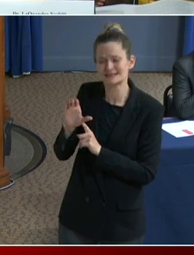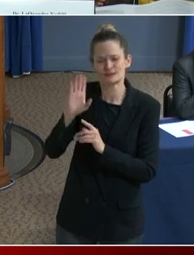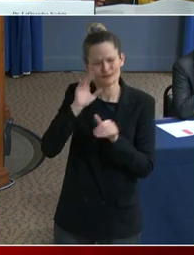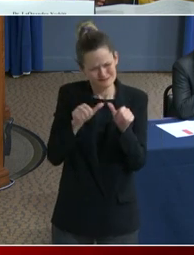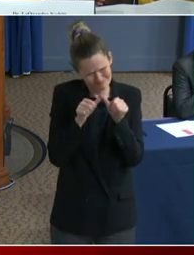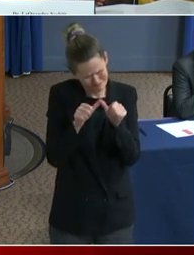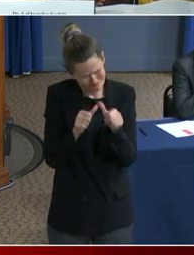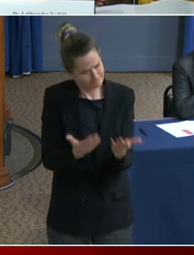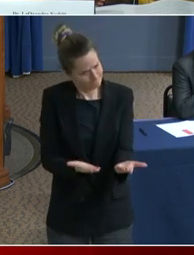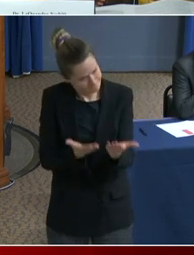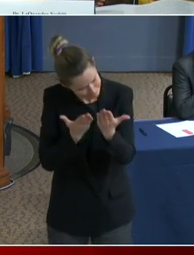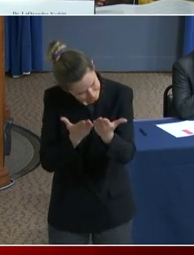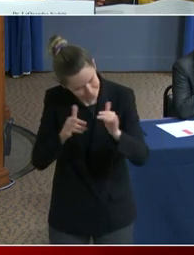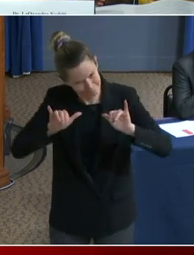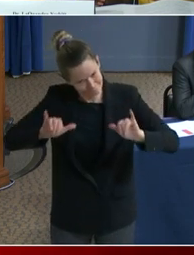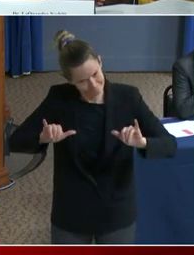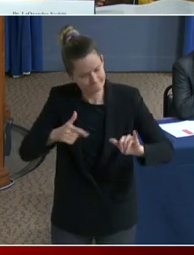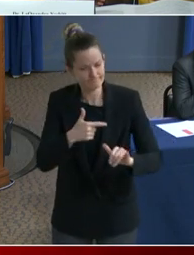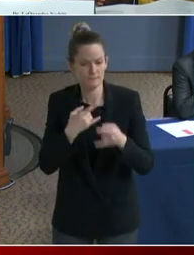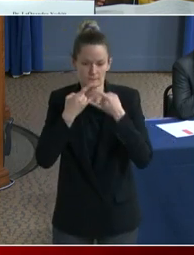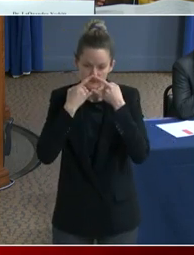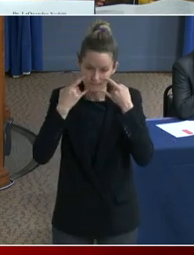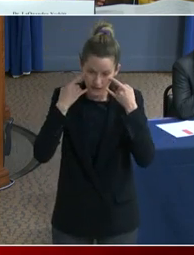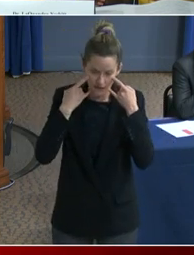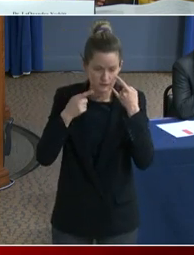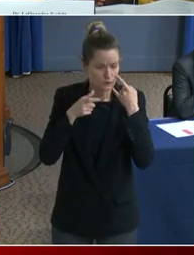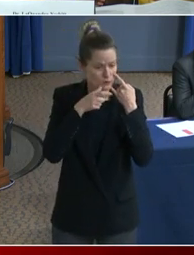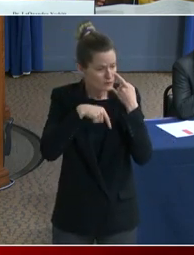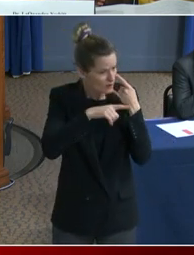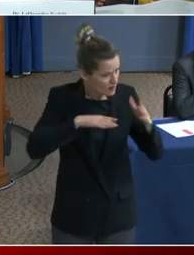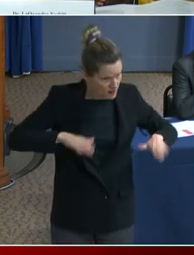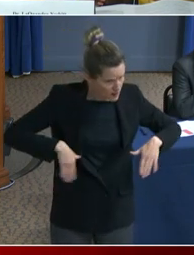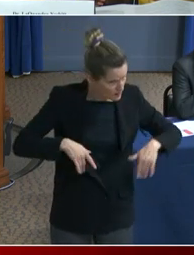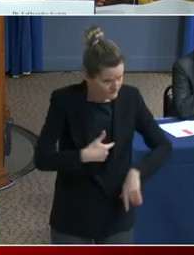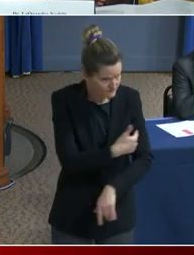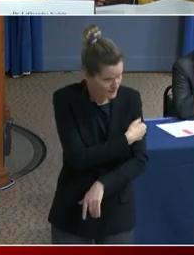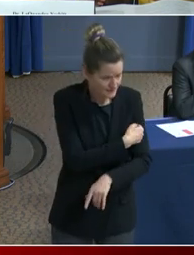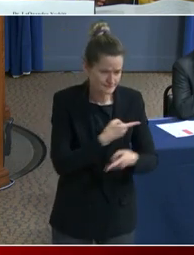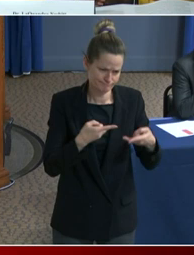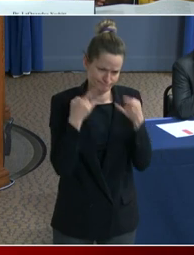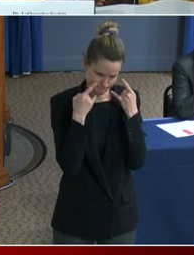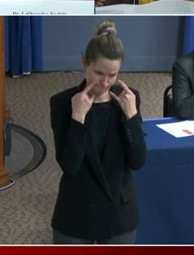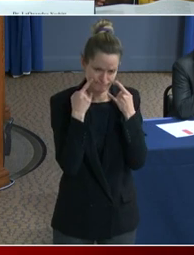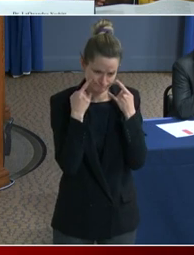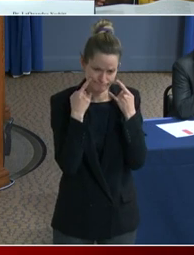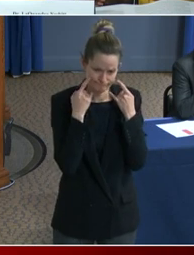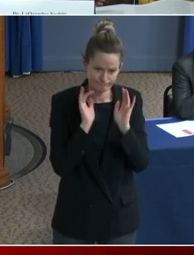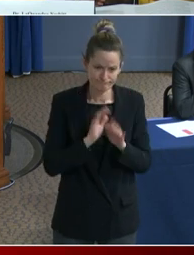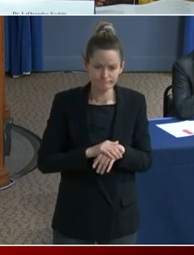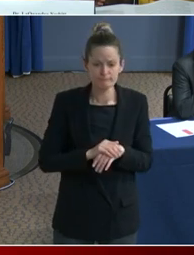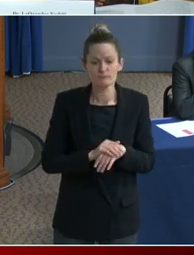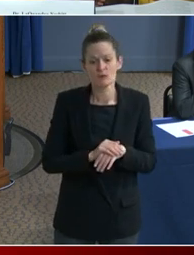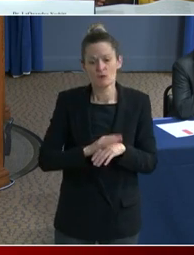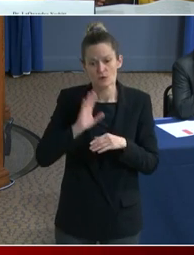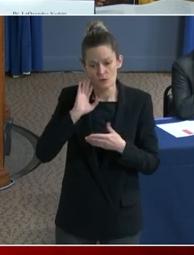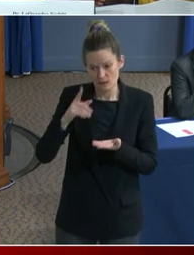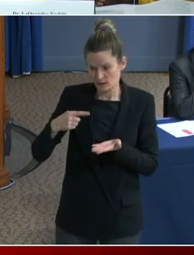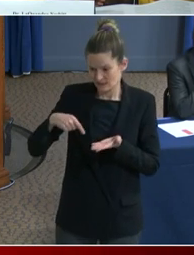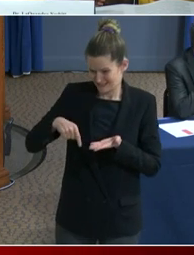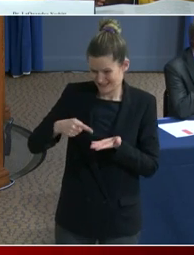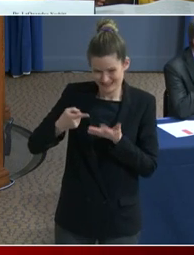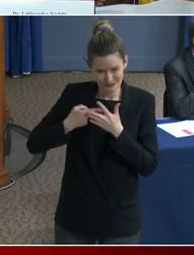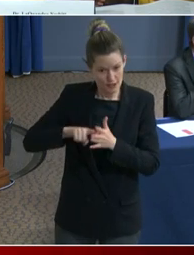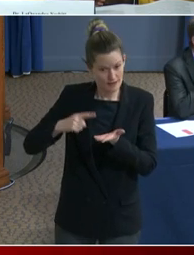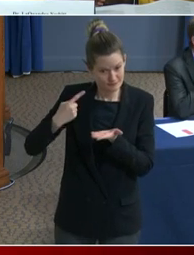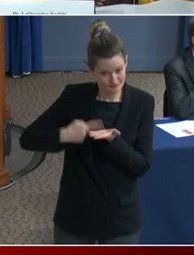masks for vaccinated and unvaccinated individuals. As I mentioned before at the start of our discussion, that